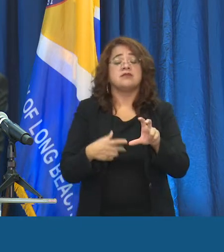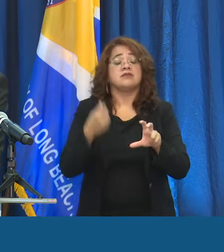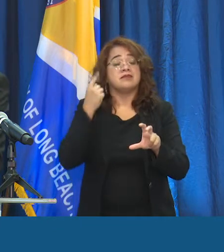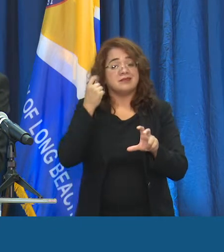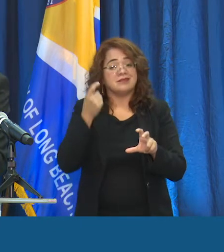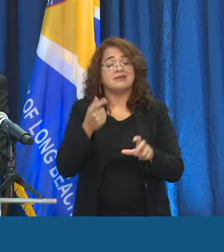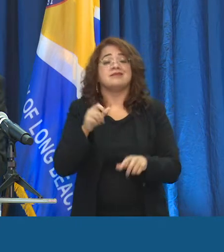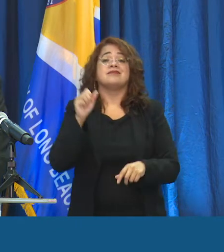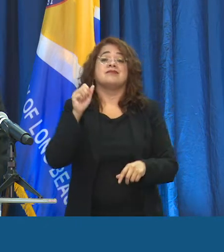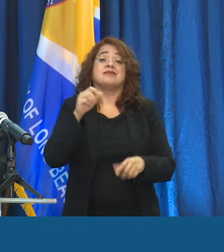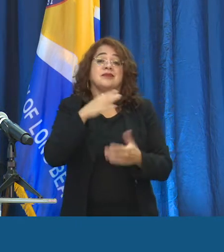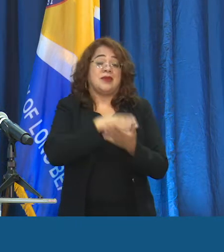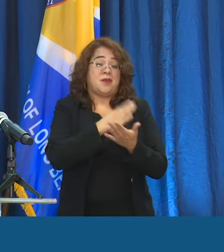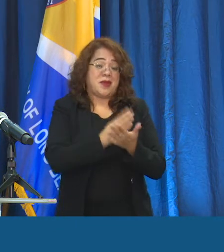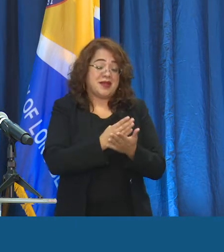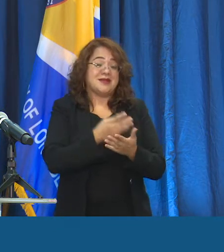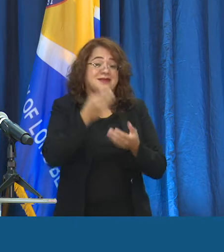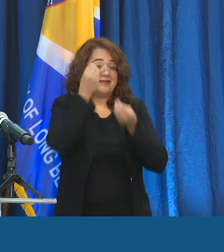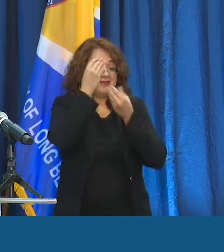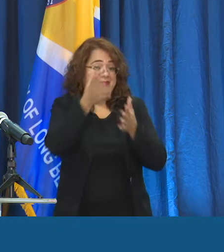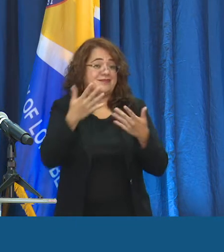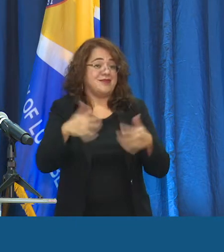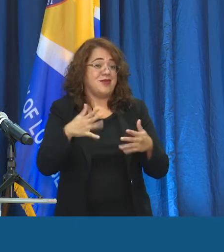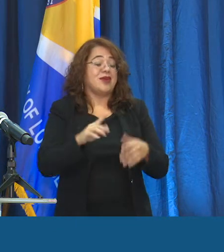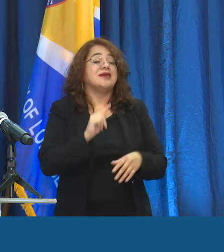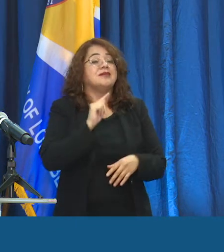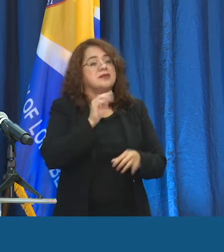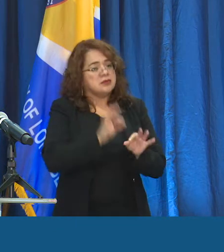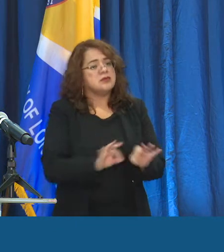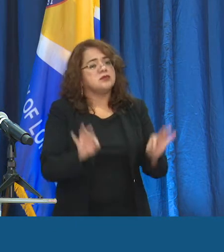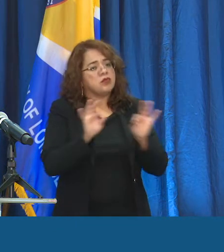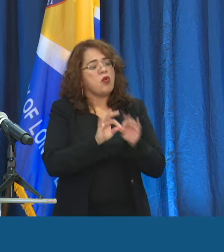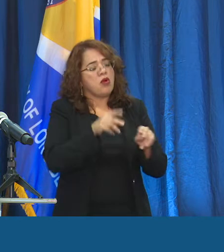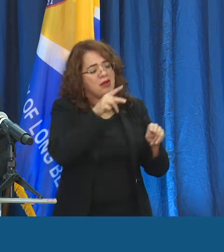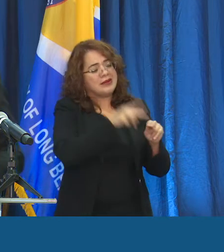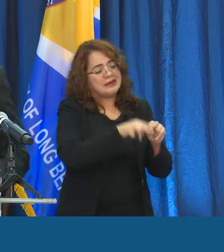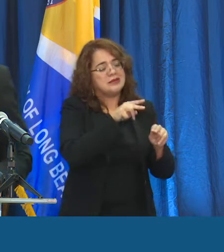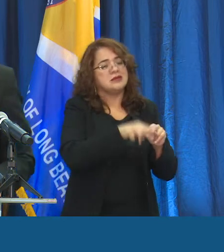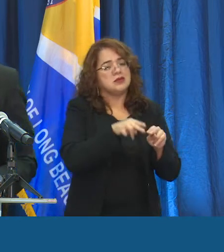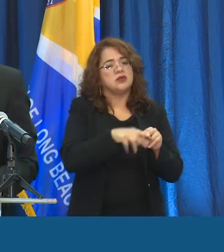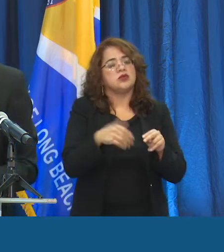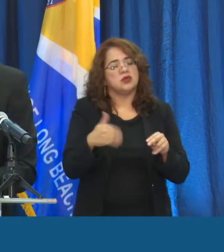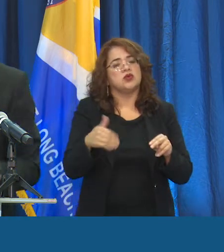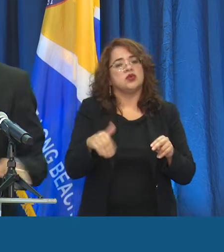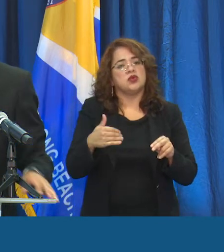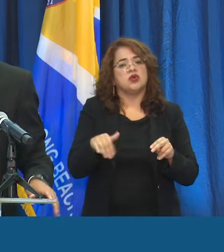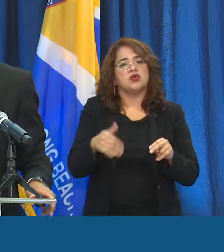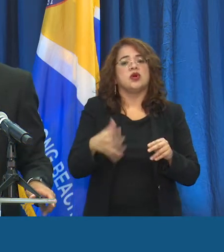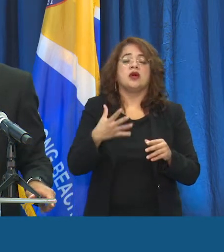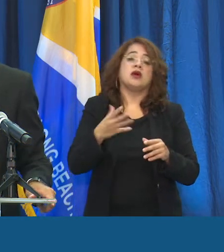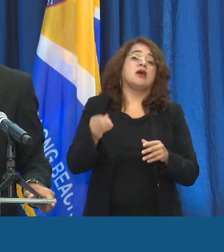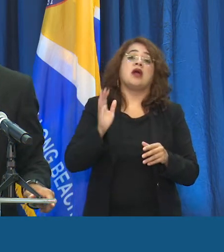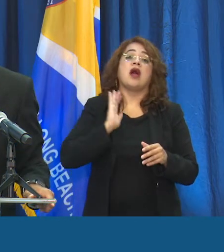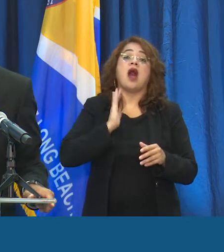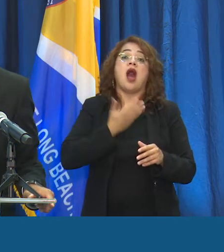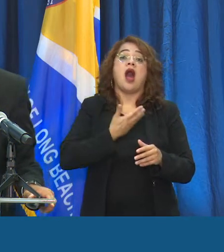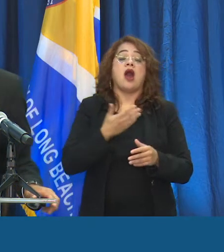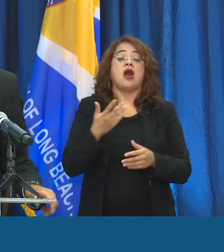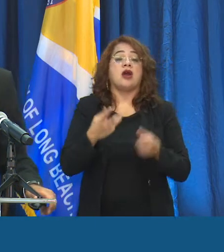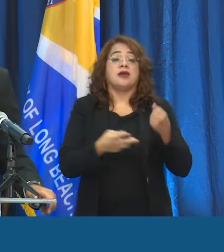made within the budget, some significant cuts, but we're also looking at spending down some of our